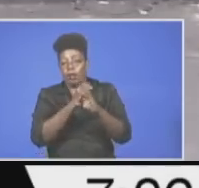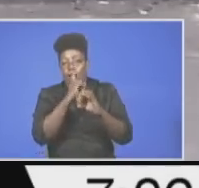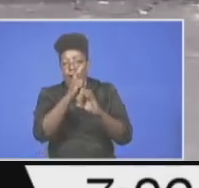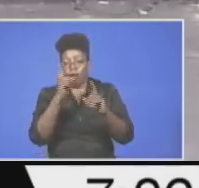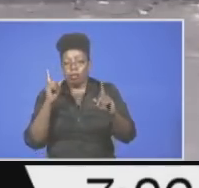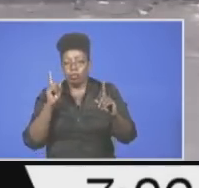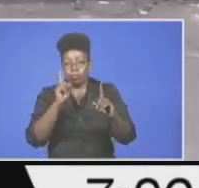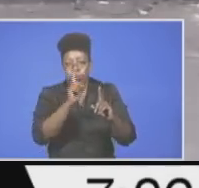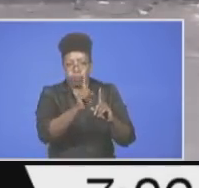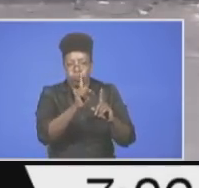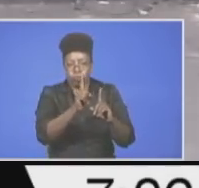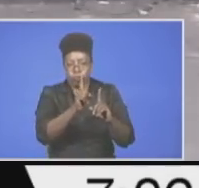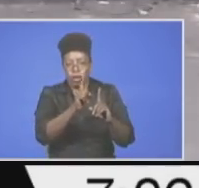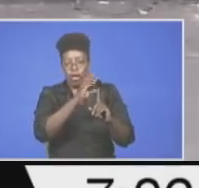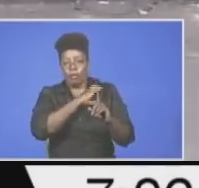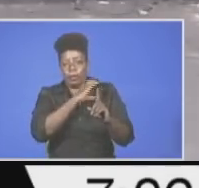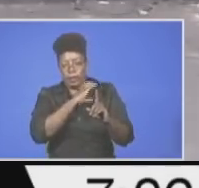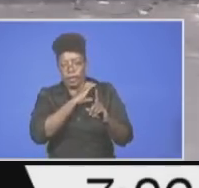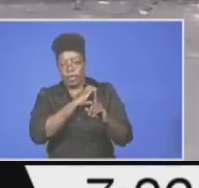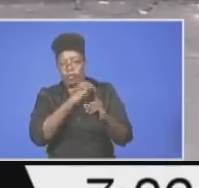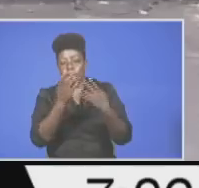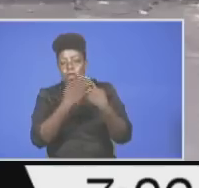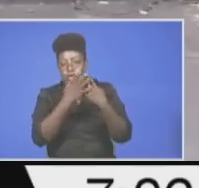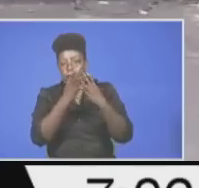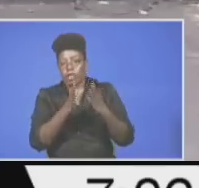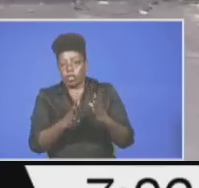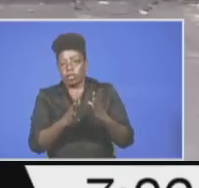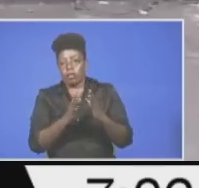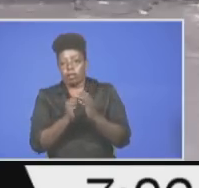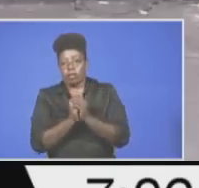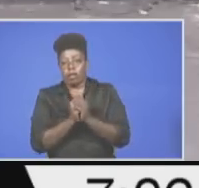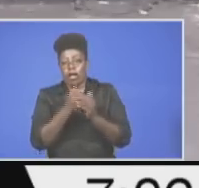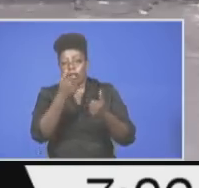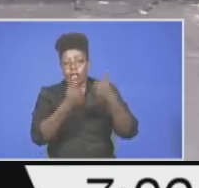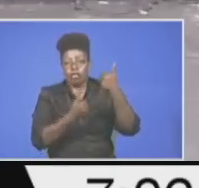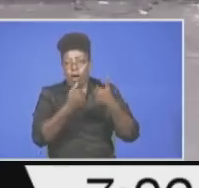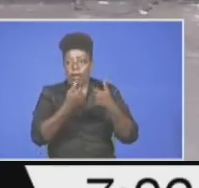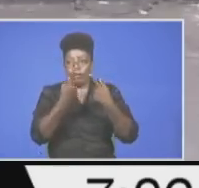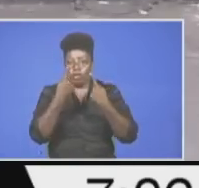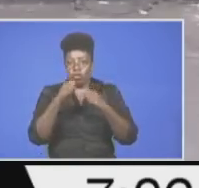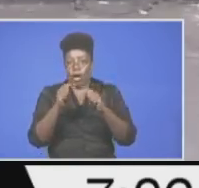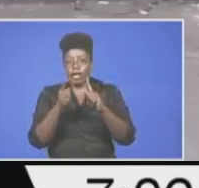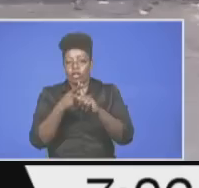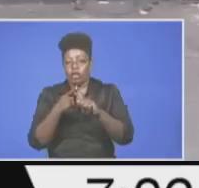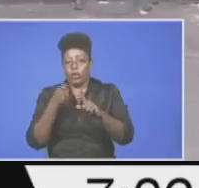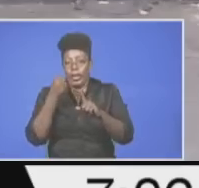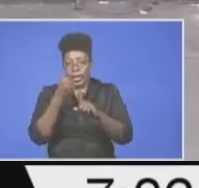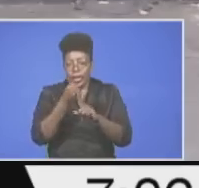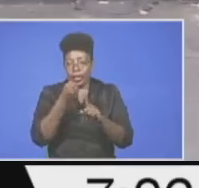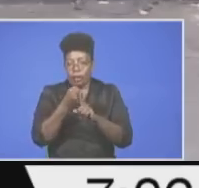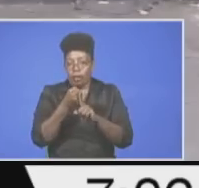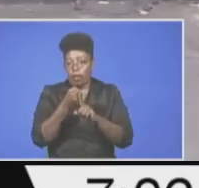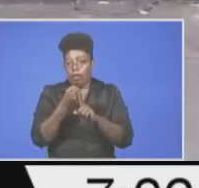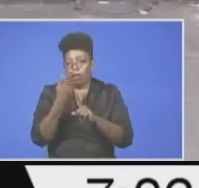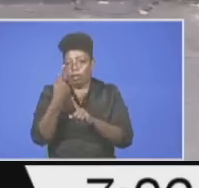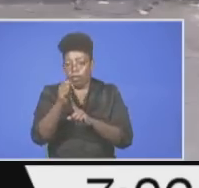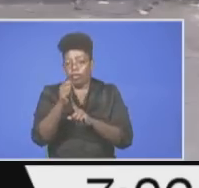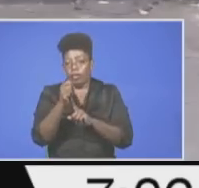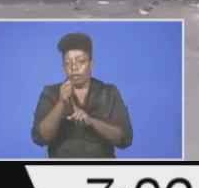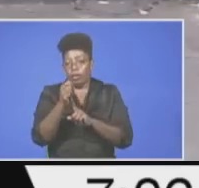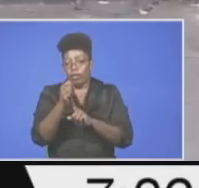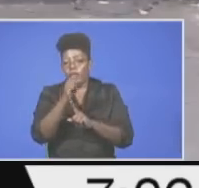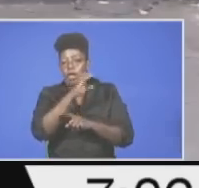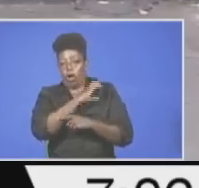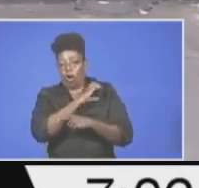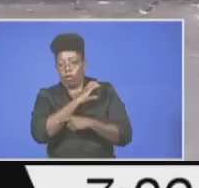from the Bahamas Department of Corrections. The driver of that vehicle attempted to knock the officers. He, being in fear